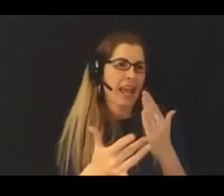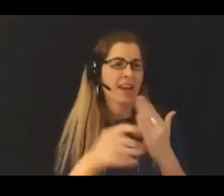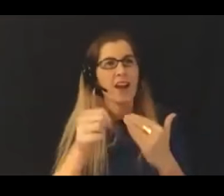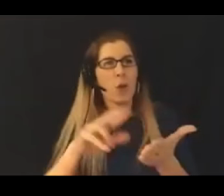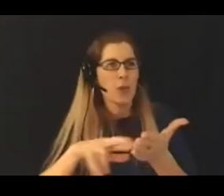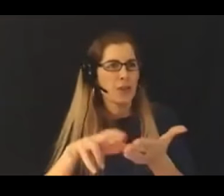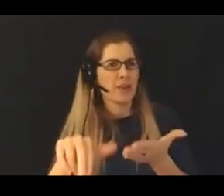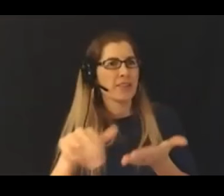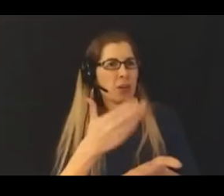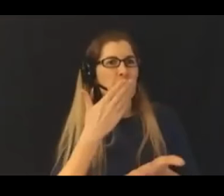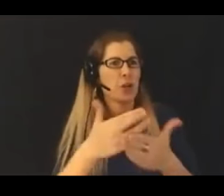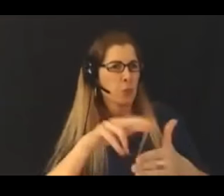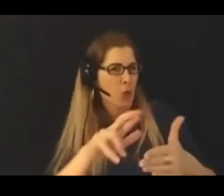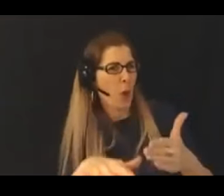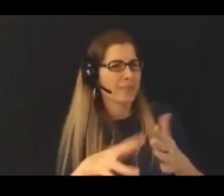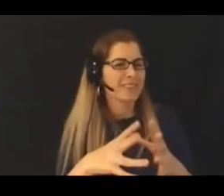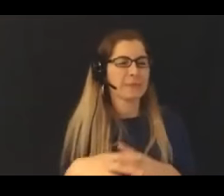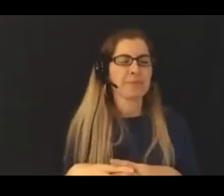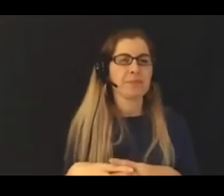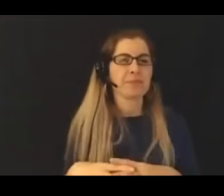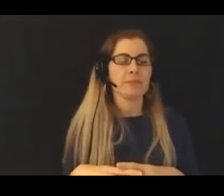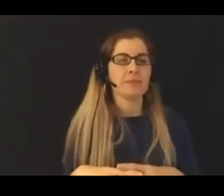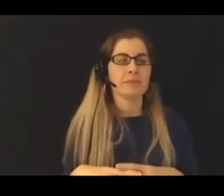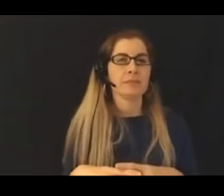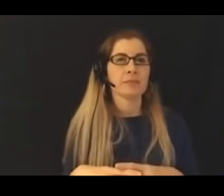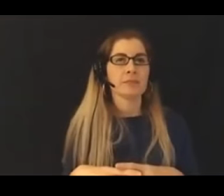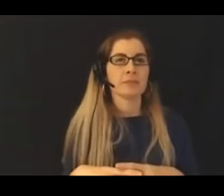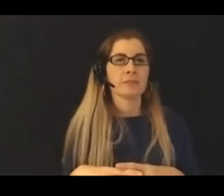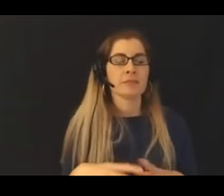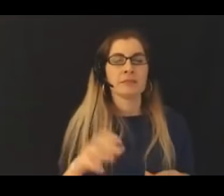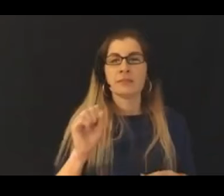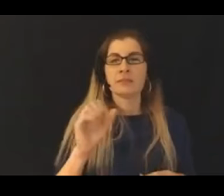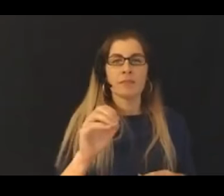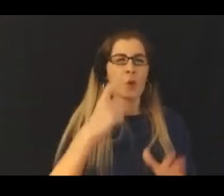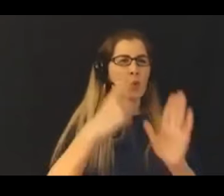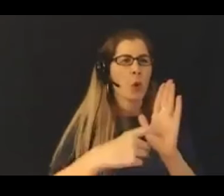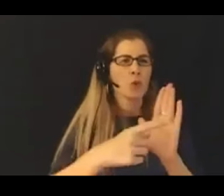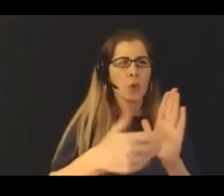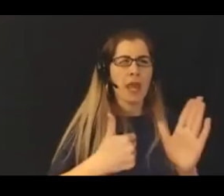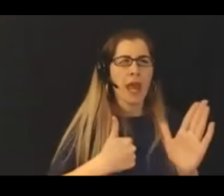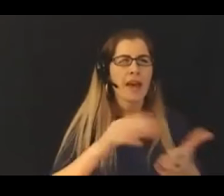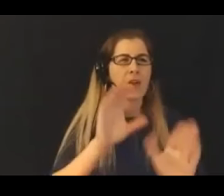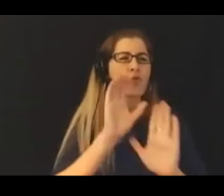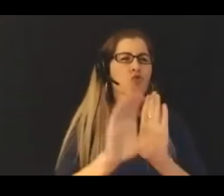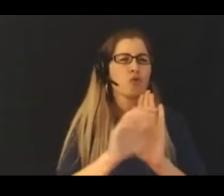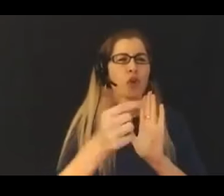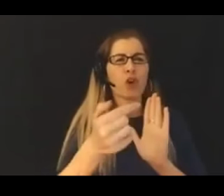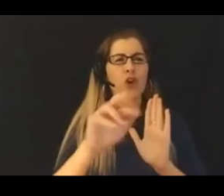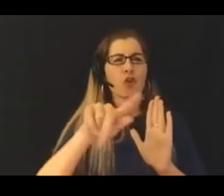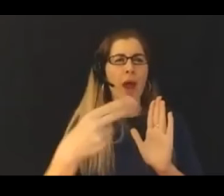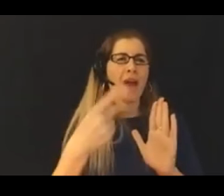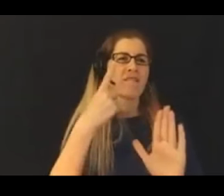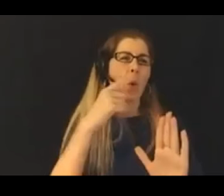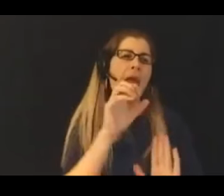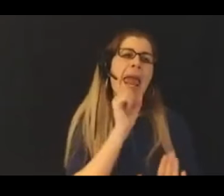resources that we utilized. So we had, here's kind of our graph of age. So we had a range